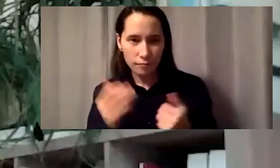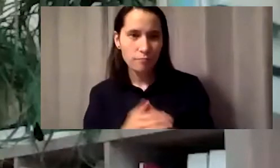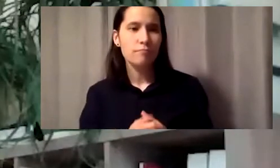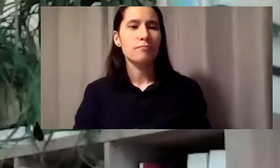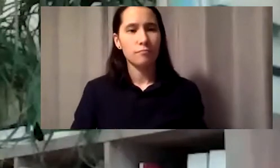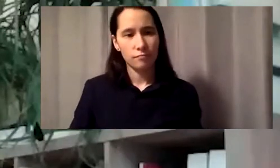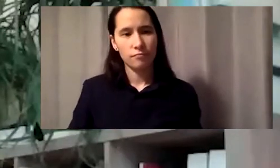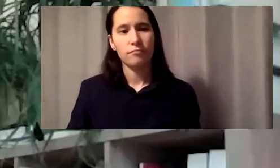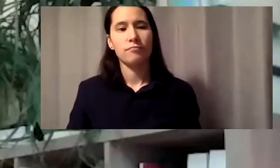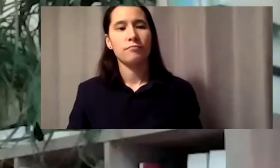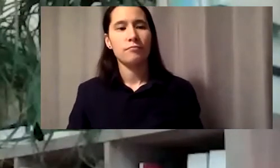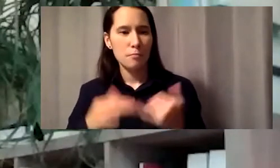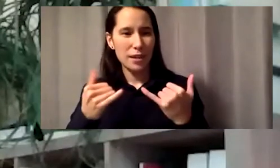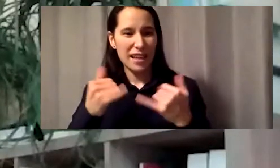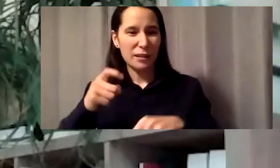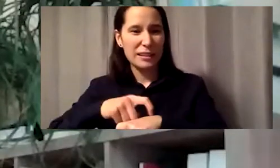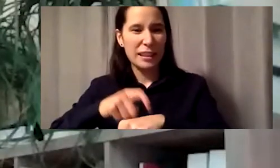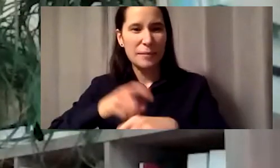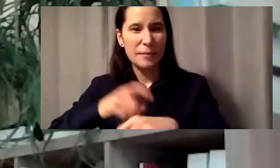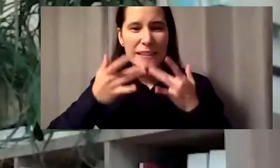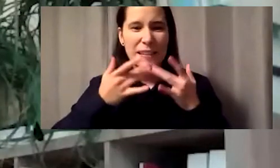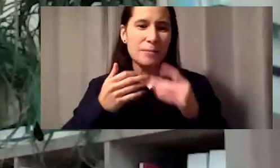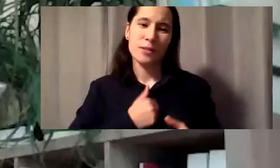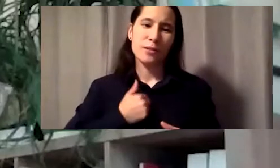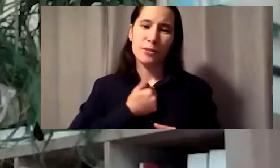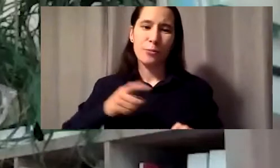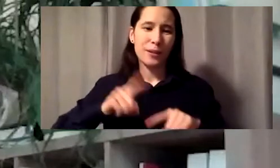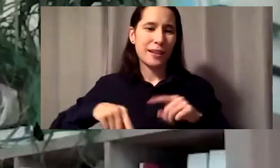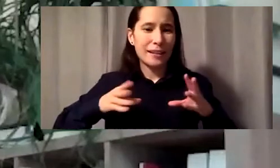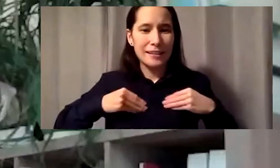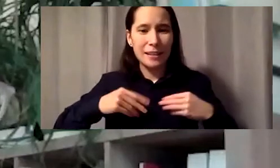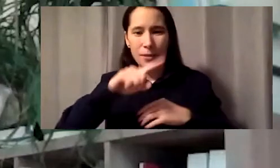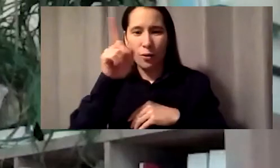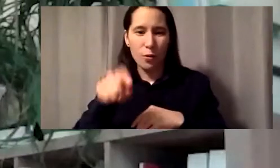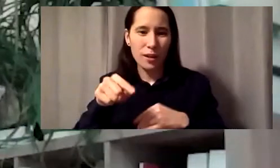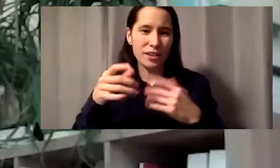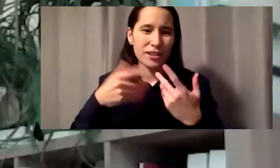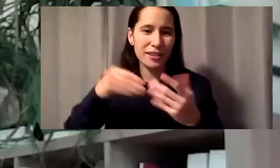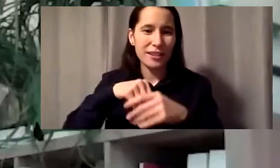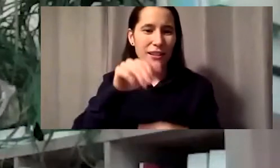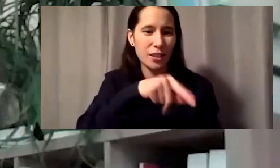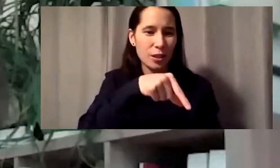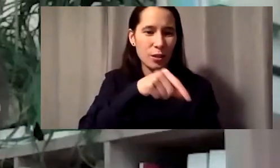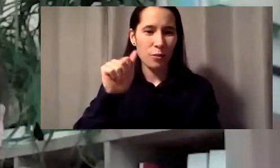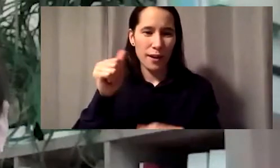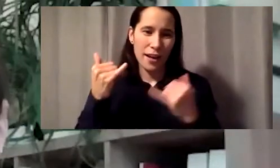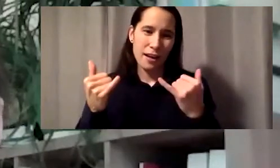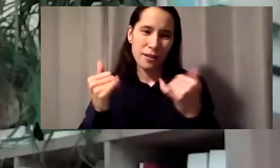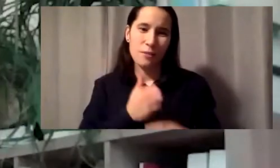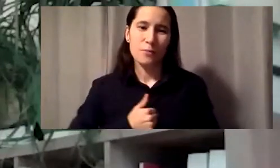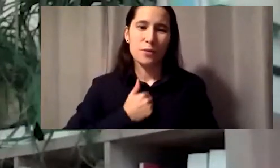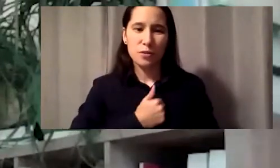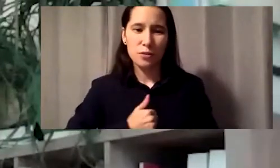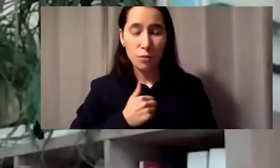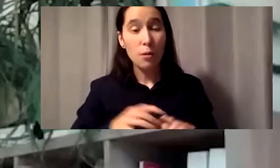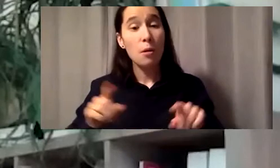Unfortunately, just due to time, we won't be able to take questions today. However, we do recommend that you